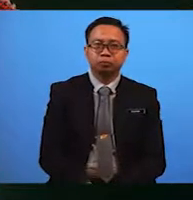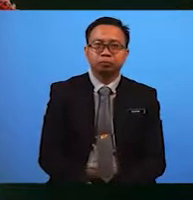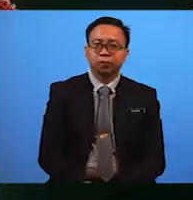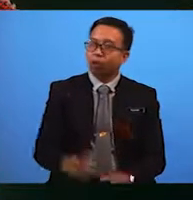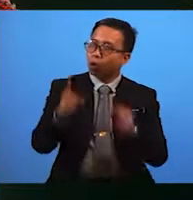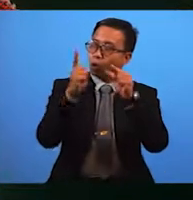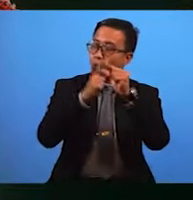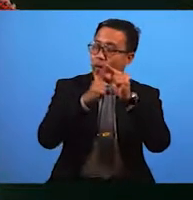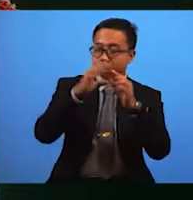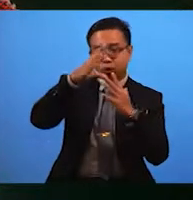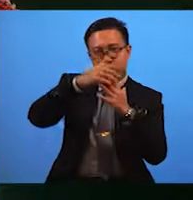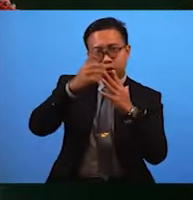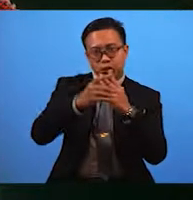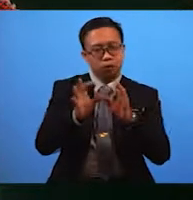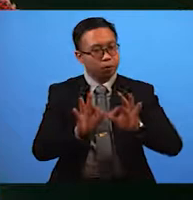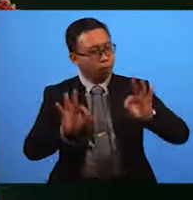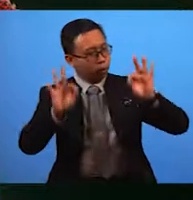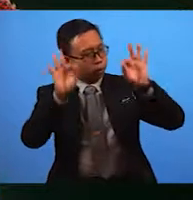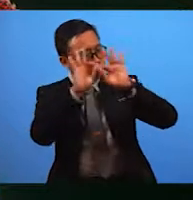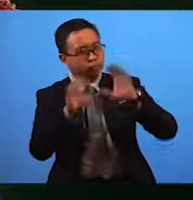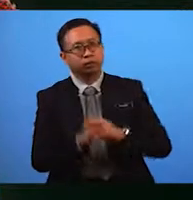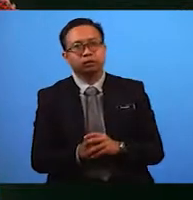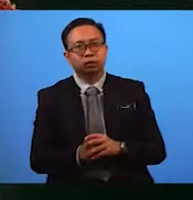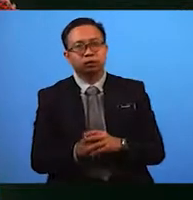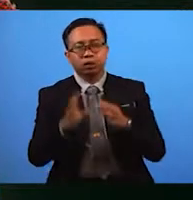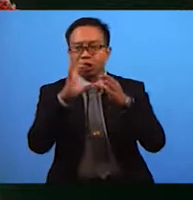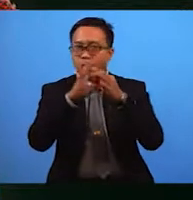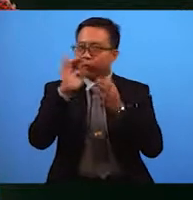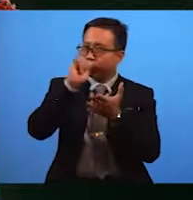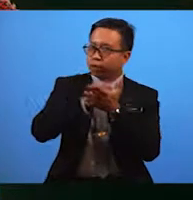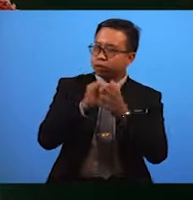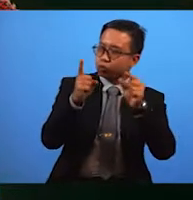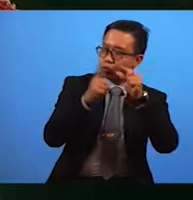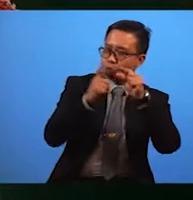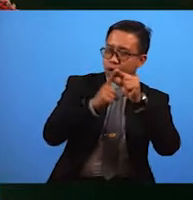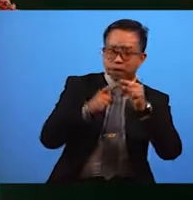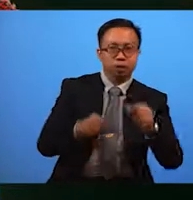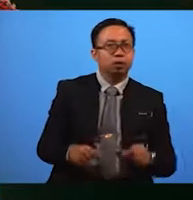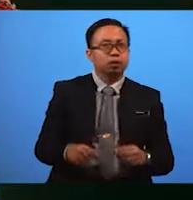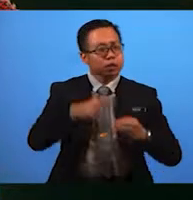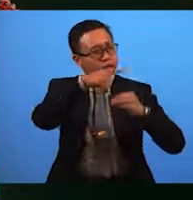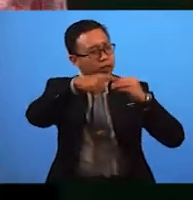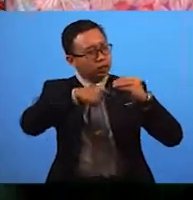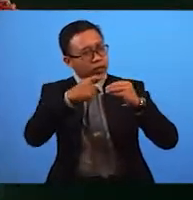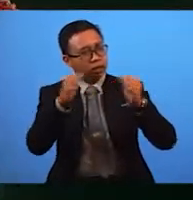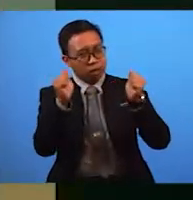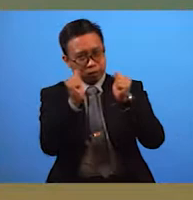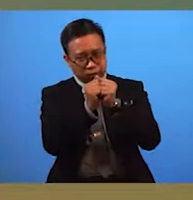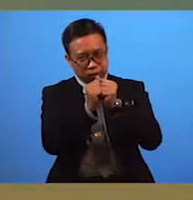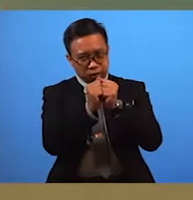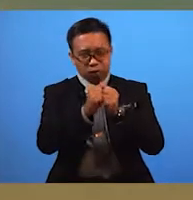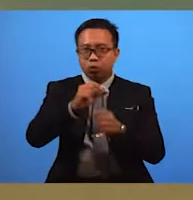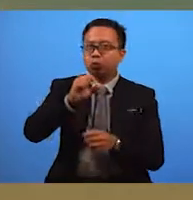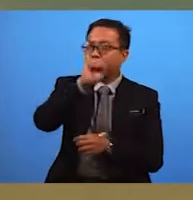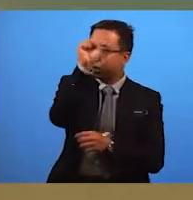word choice is important. All these words are related to the topic in the question.